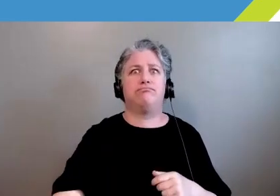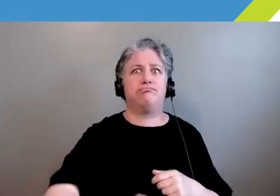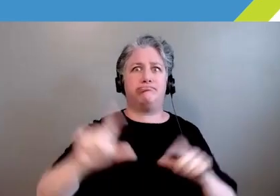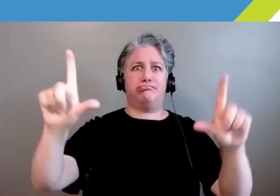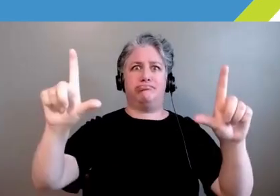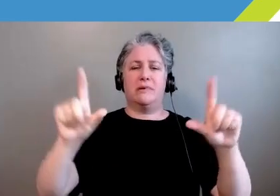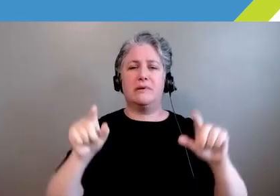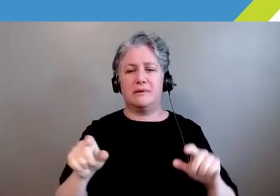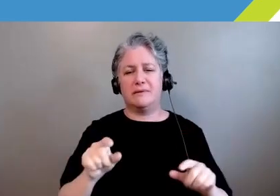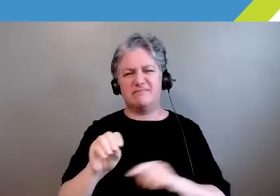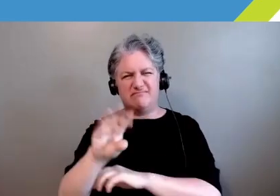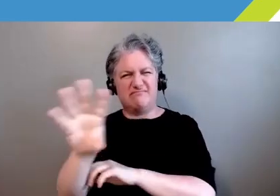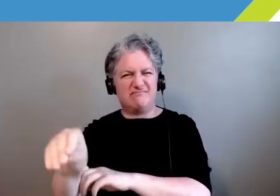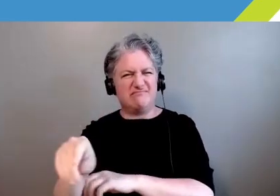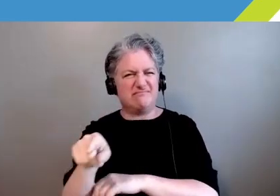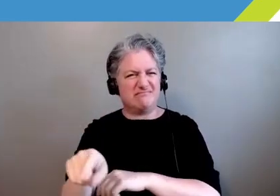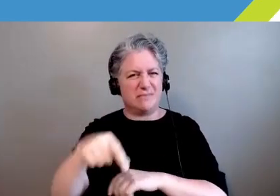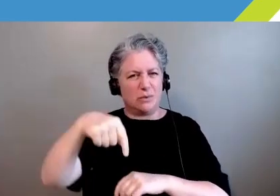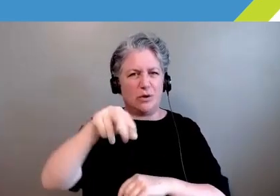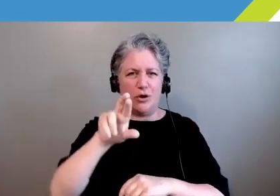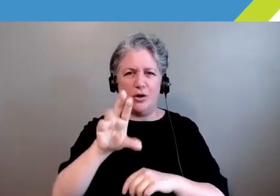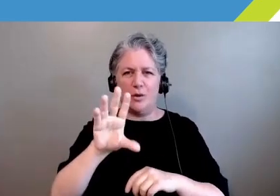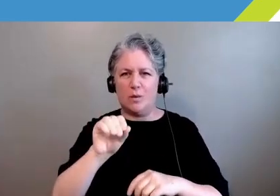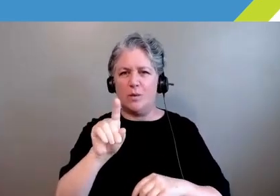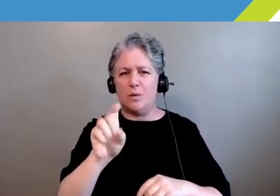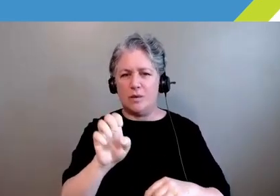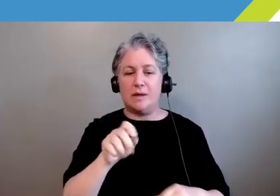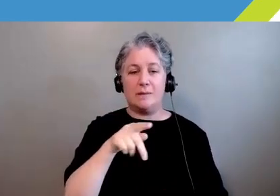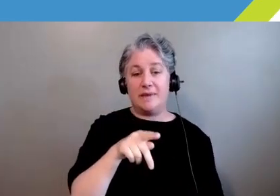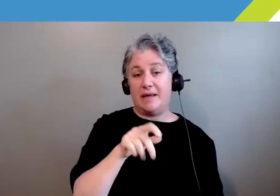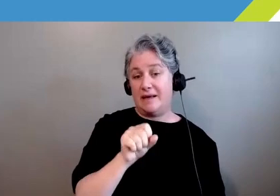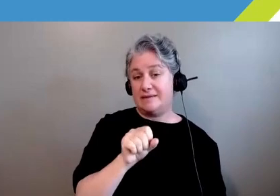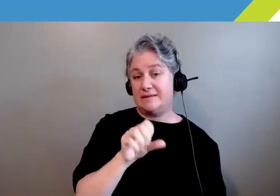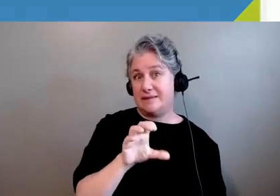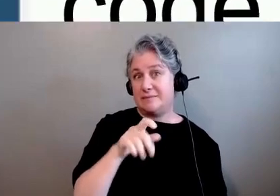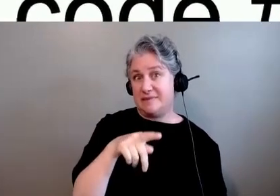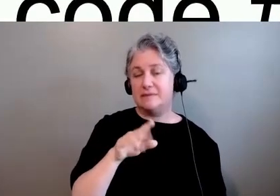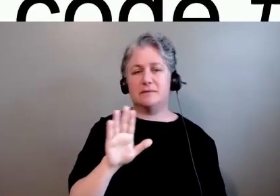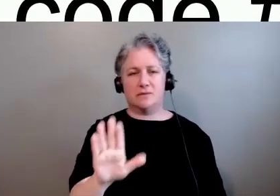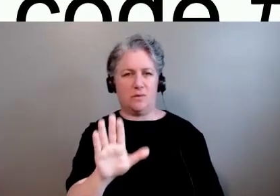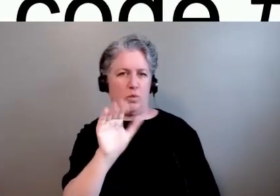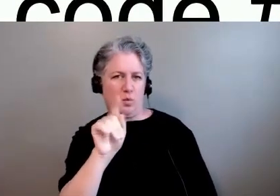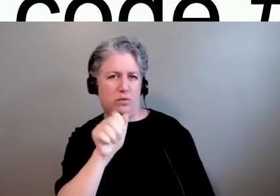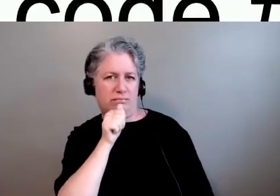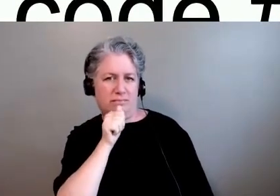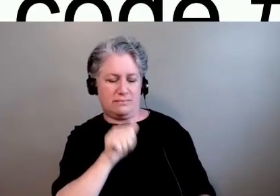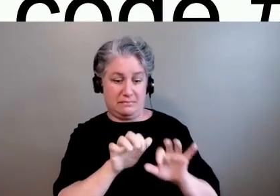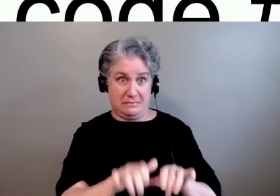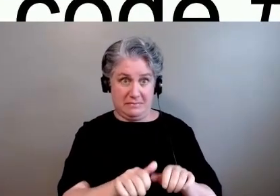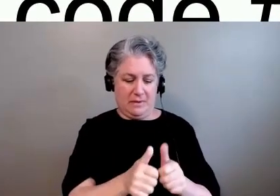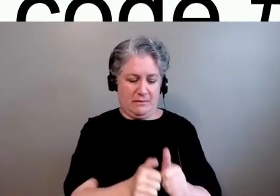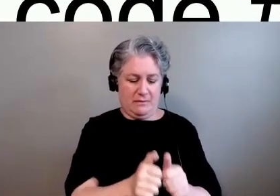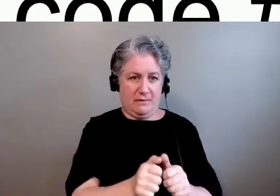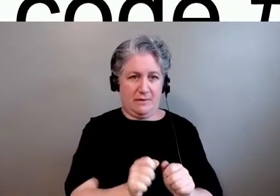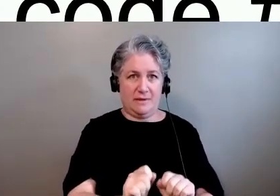capturing this QR code. You're looking for PSCP as the code, and your questions will show